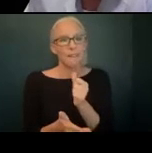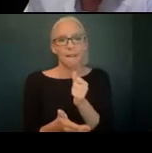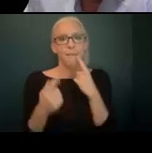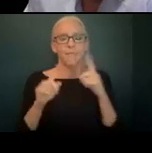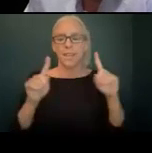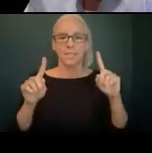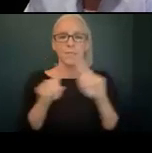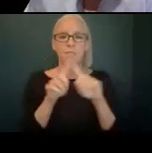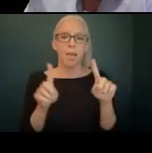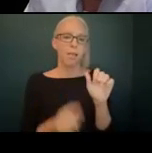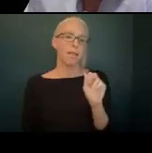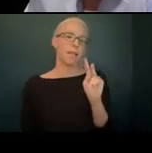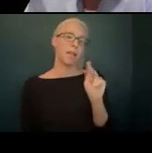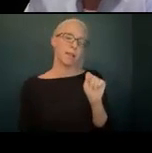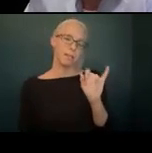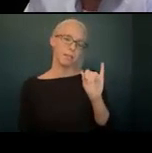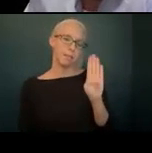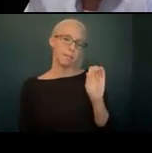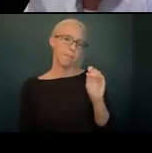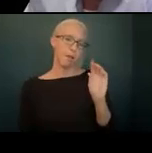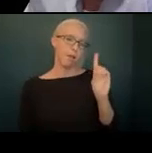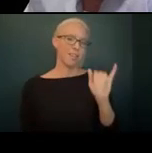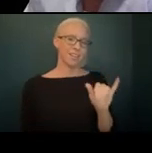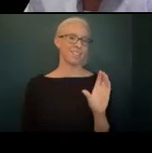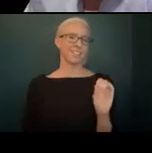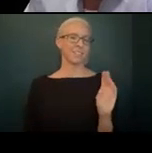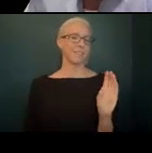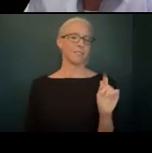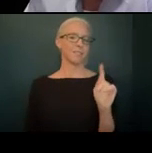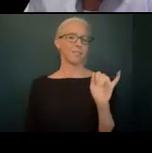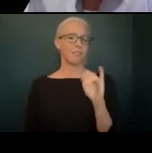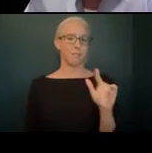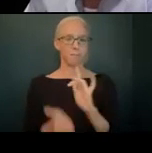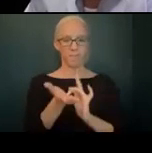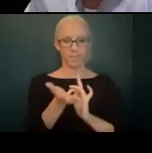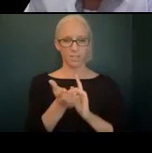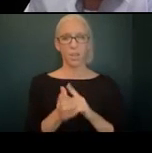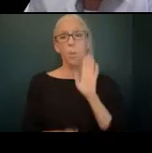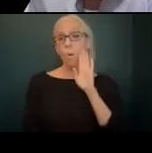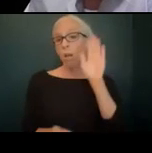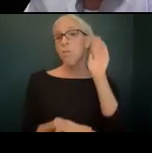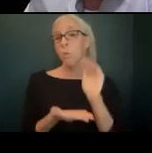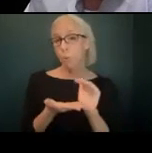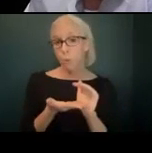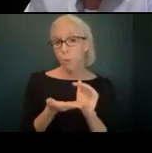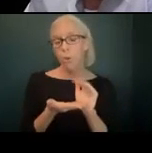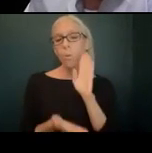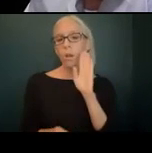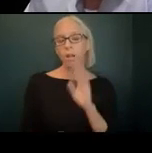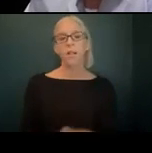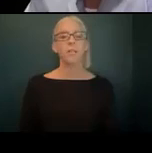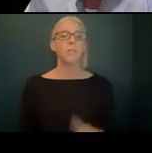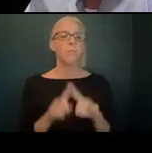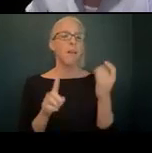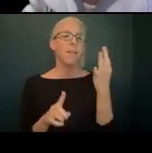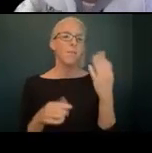antibody cocktail that people have been talking about, and it does reduce it. In the subjects, this were people who had a mild